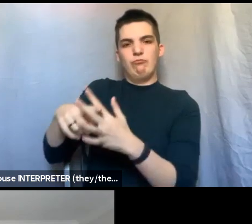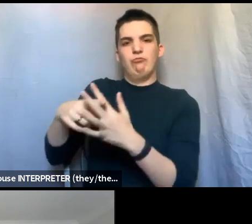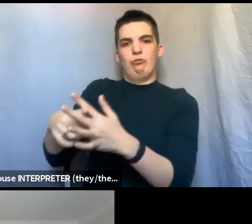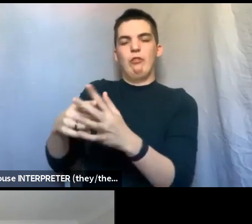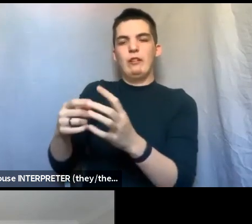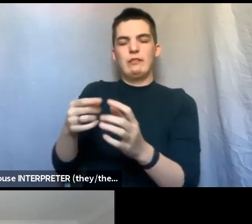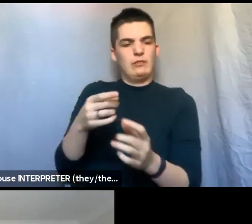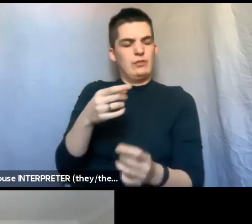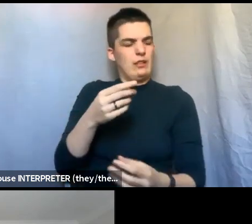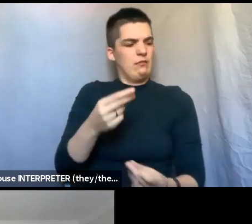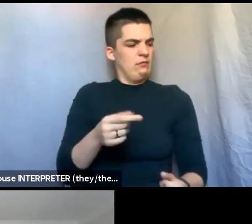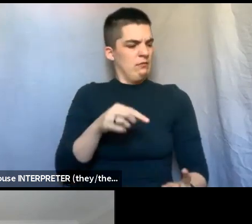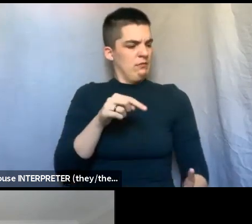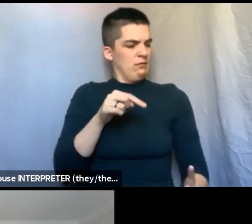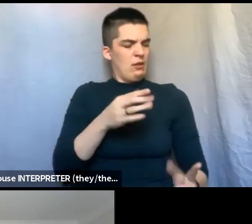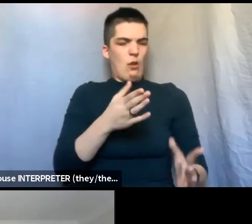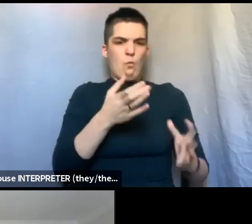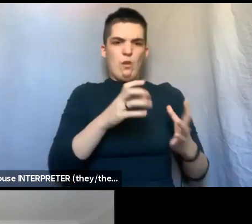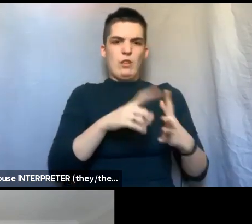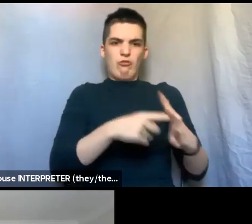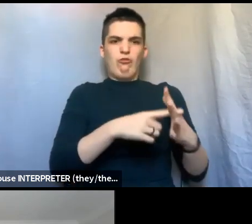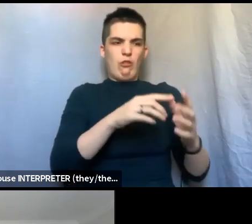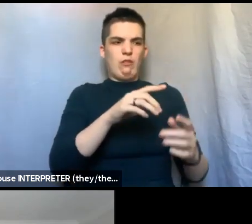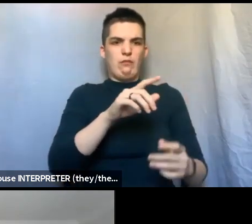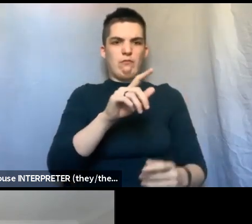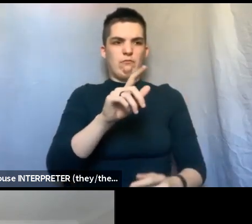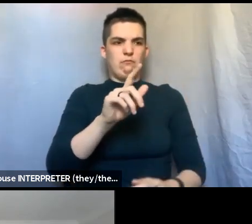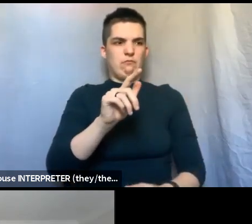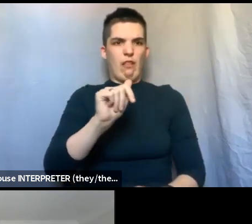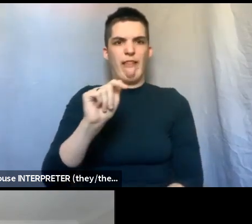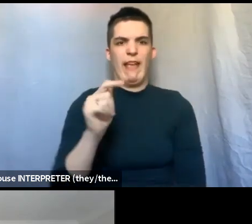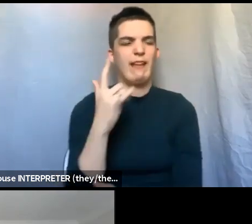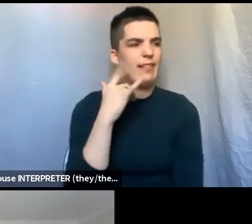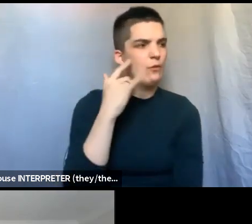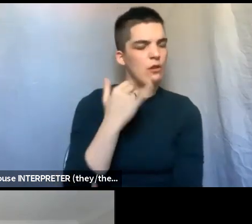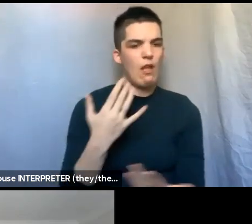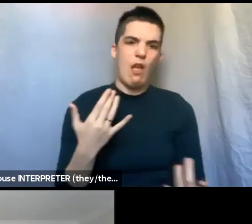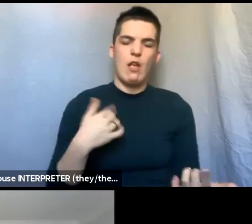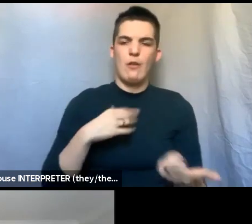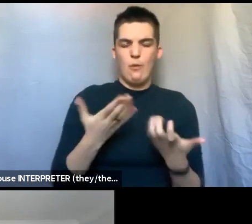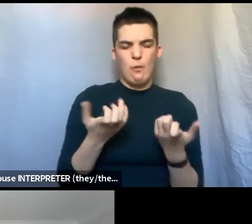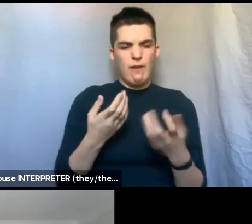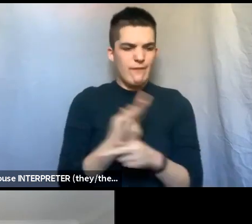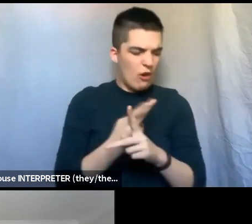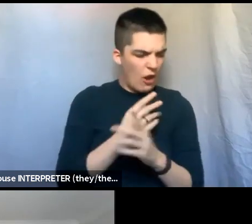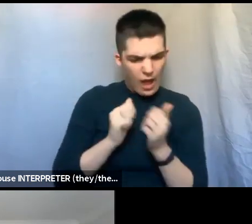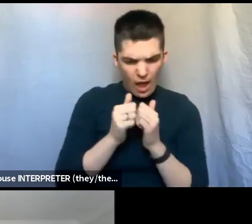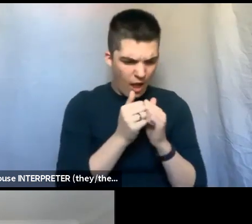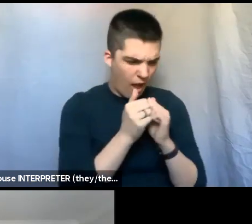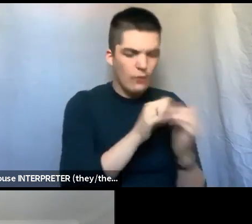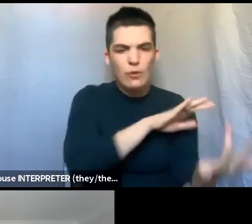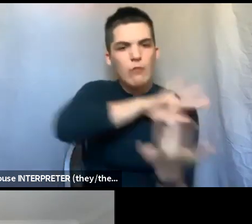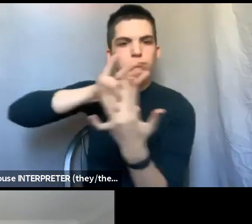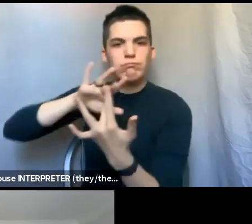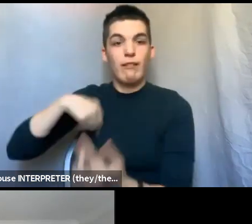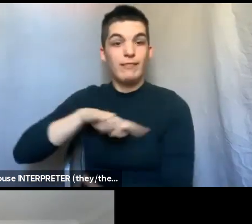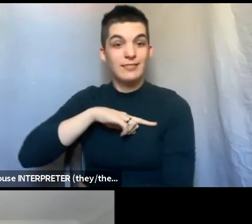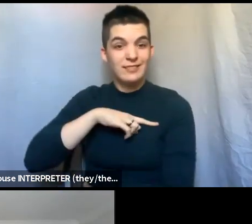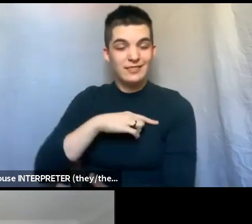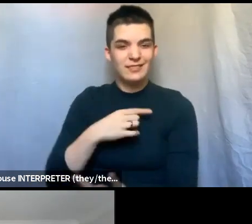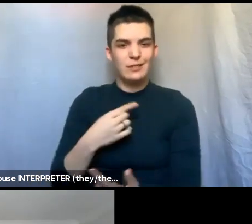Angeles. And the question was, how and where? And you were gracious enough to invite us up to the Playhouse, where we've